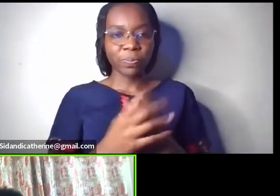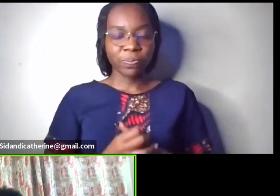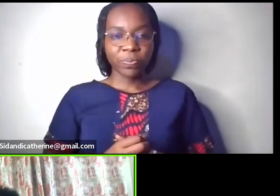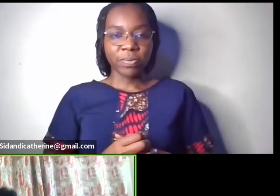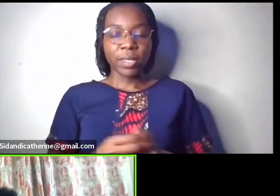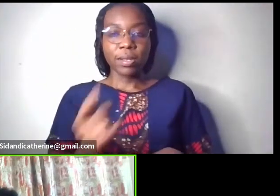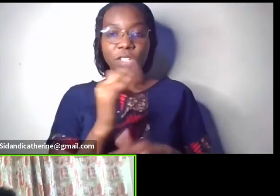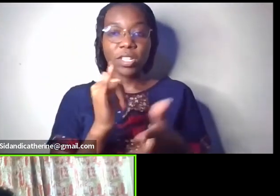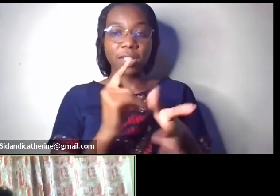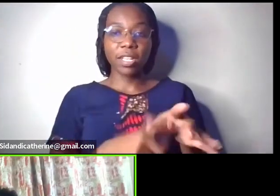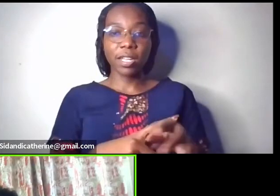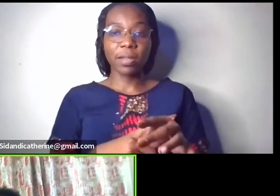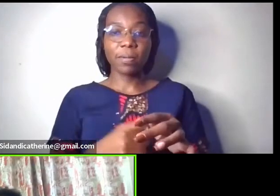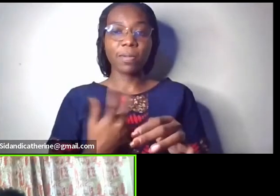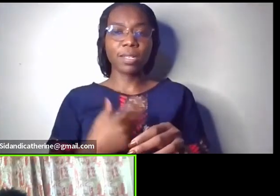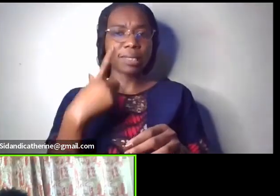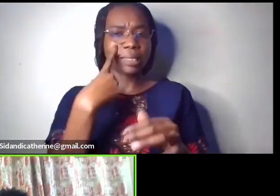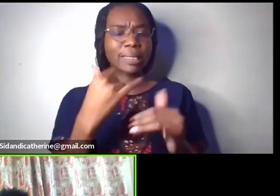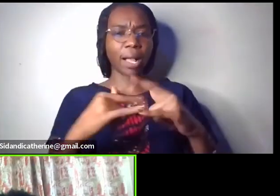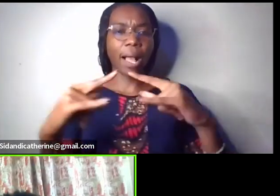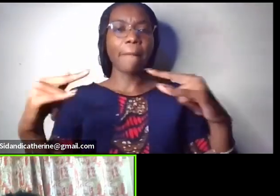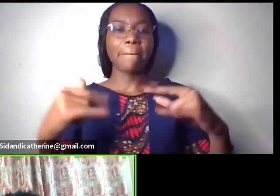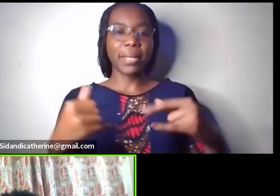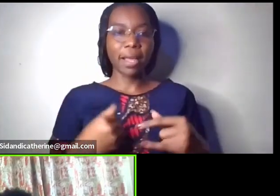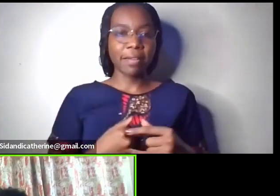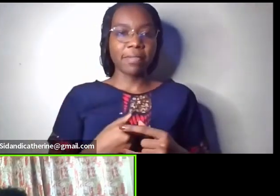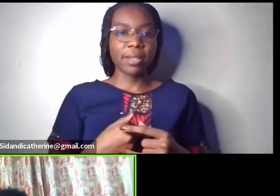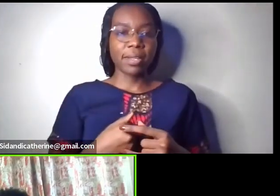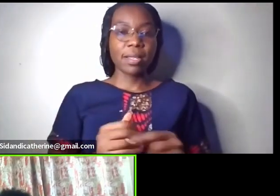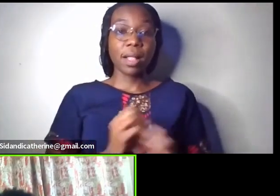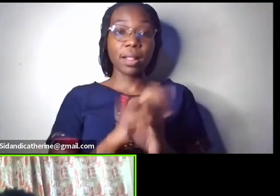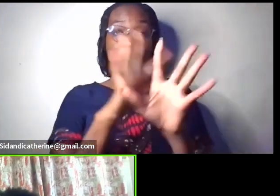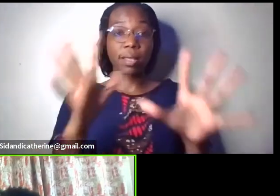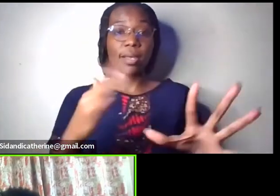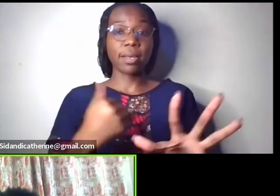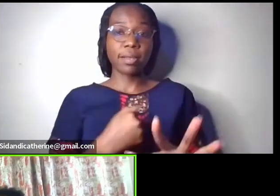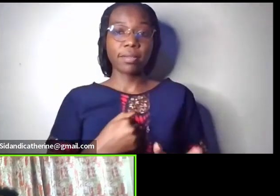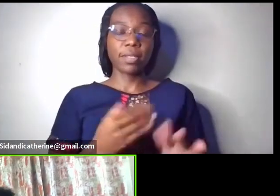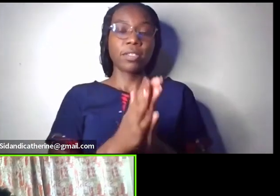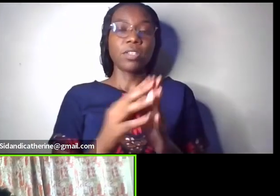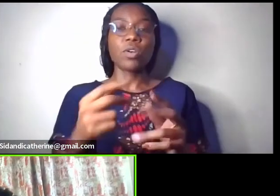that there was a gap, clearly, in as much as enough hotels in Nanyuki,